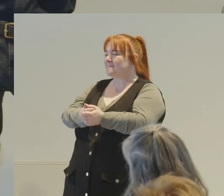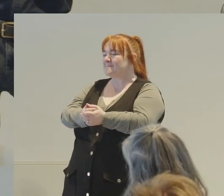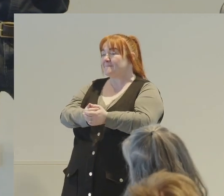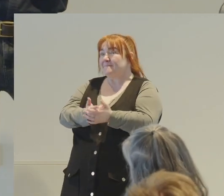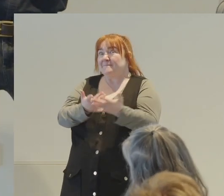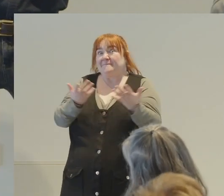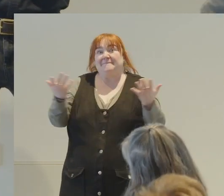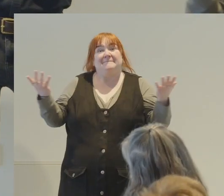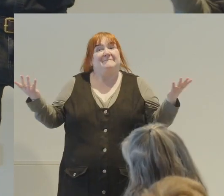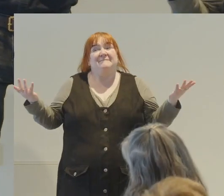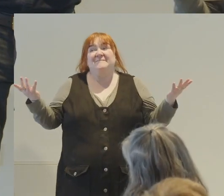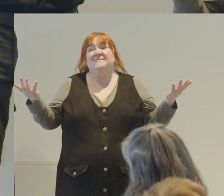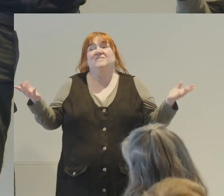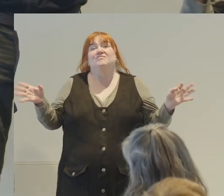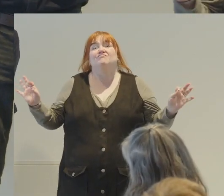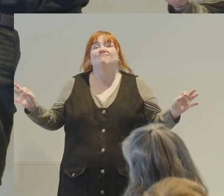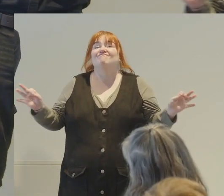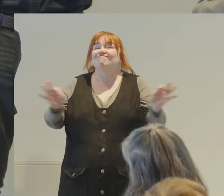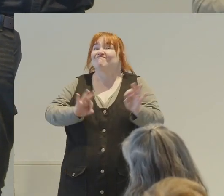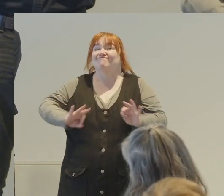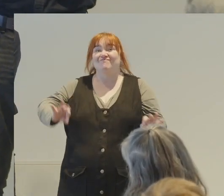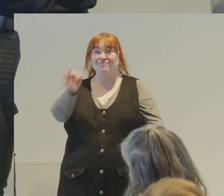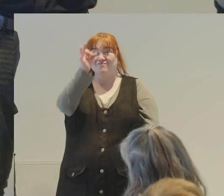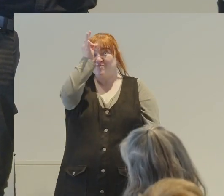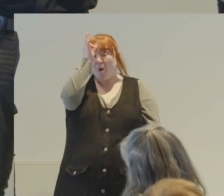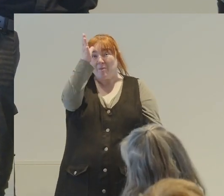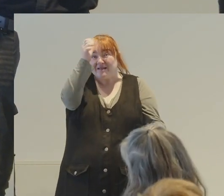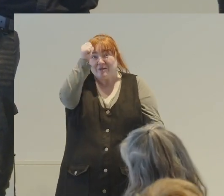Nobody knows. Well, maybe some people know.